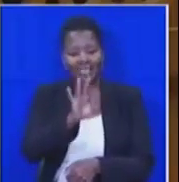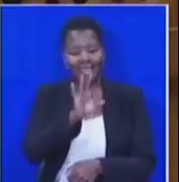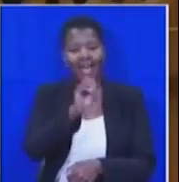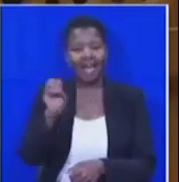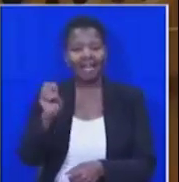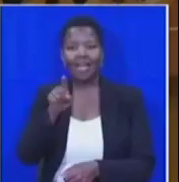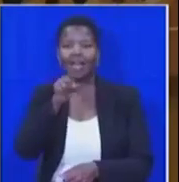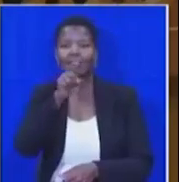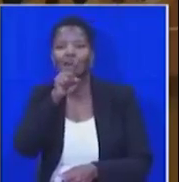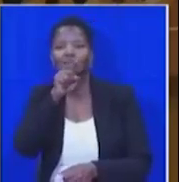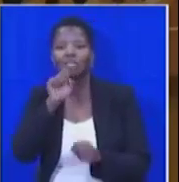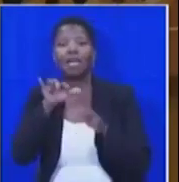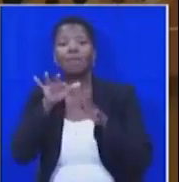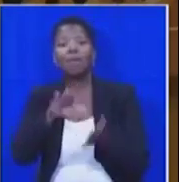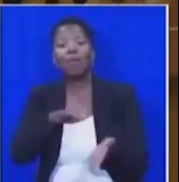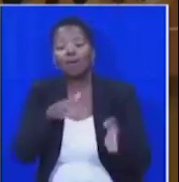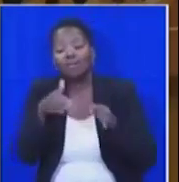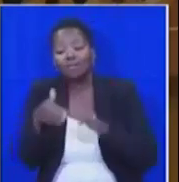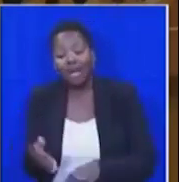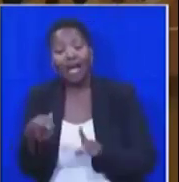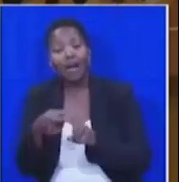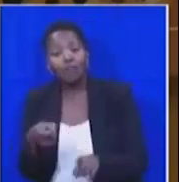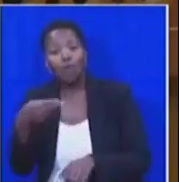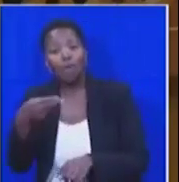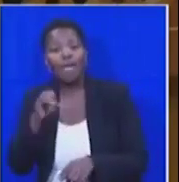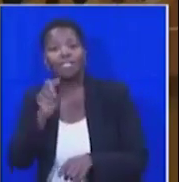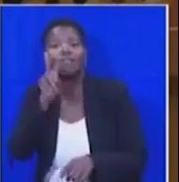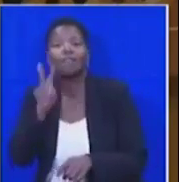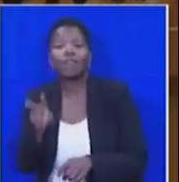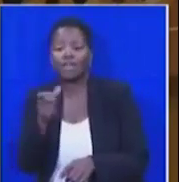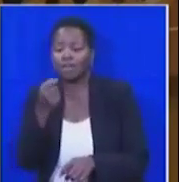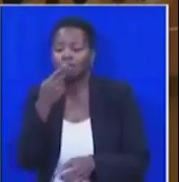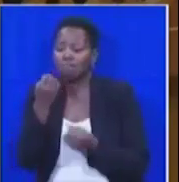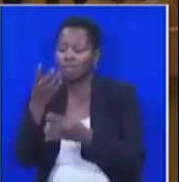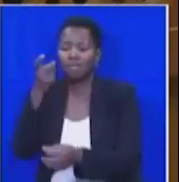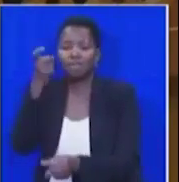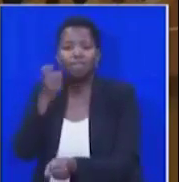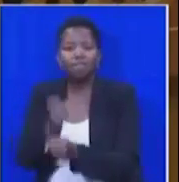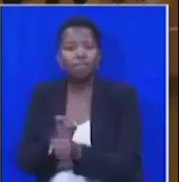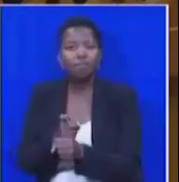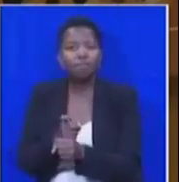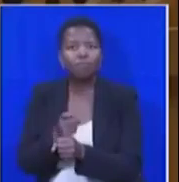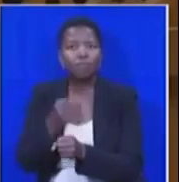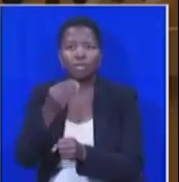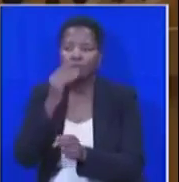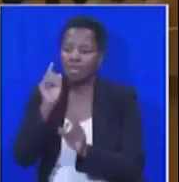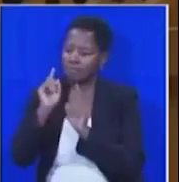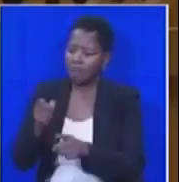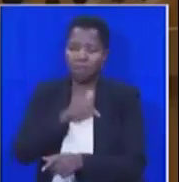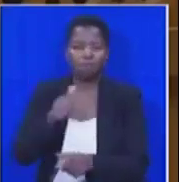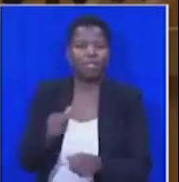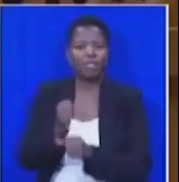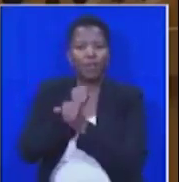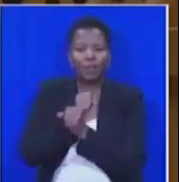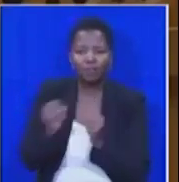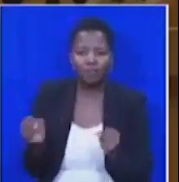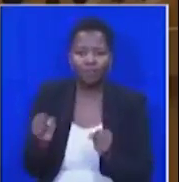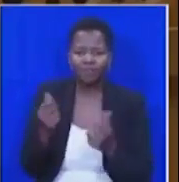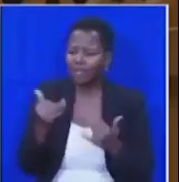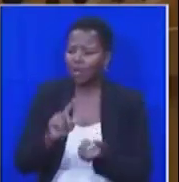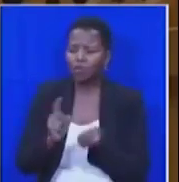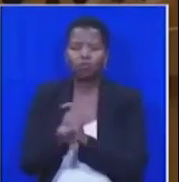300,000 of our citizens die an unnecessary death because you didn't have the guts to take on the president. What has